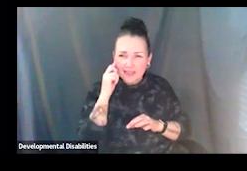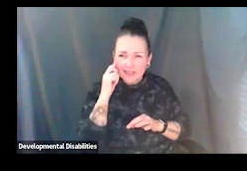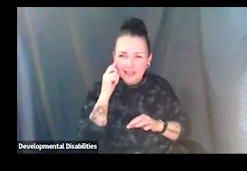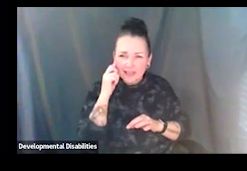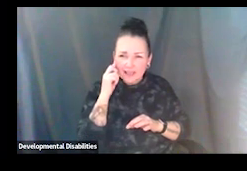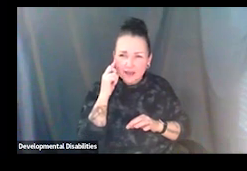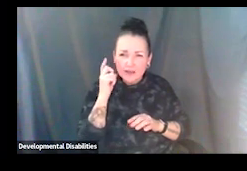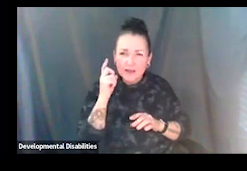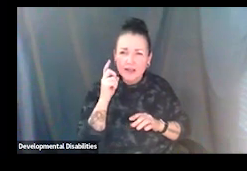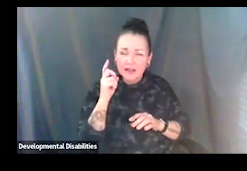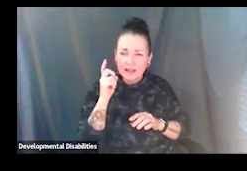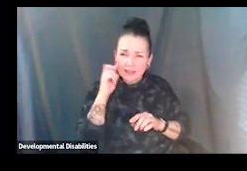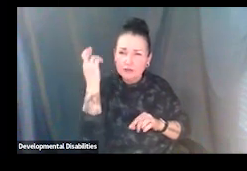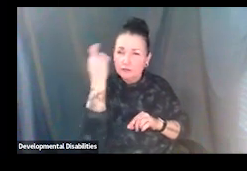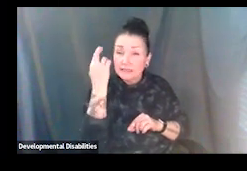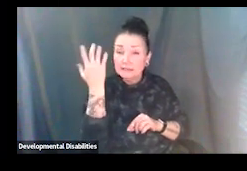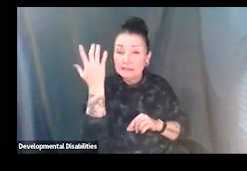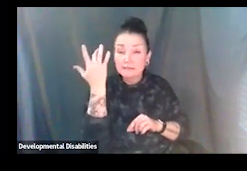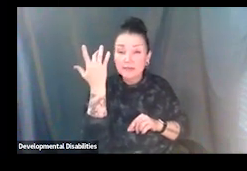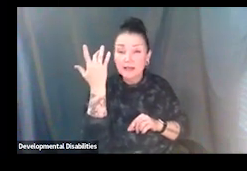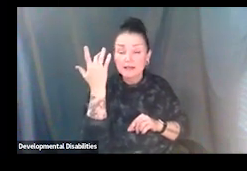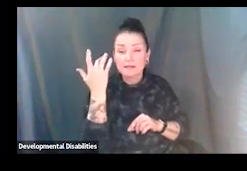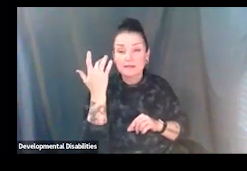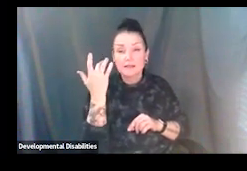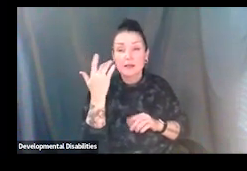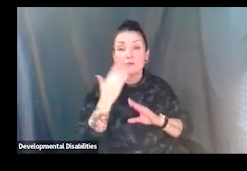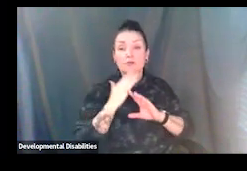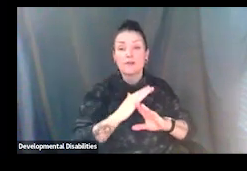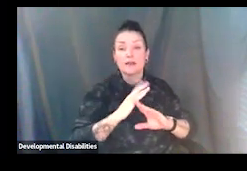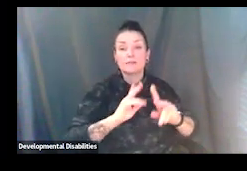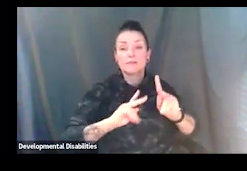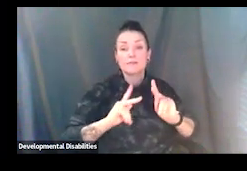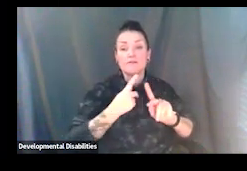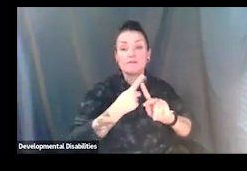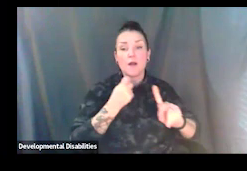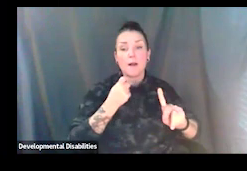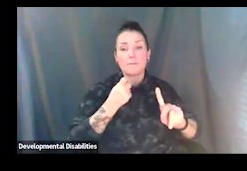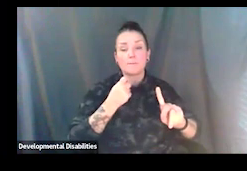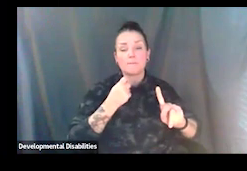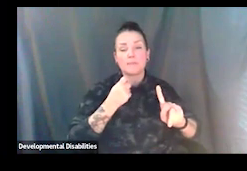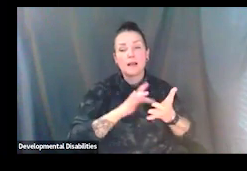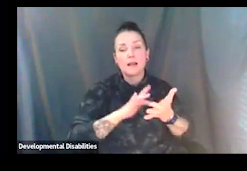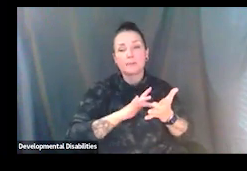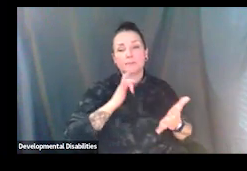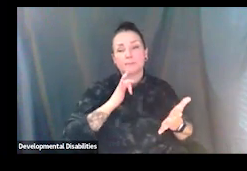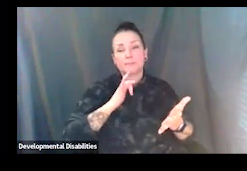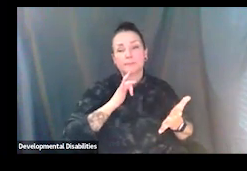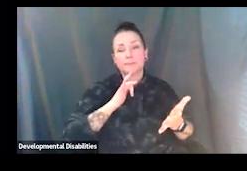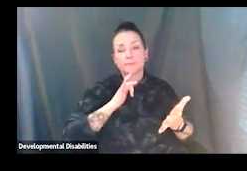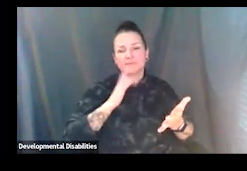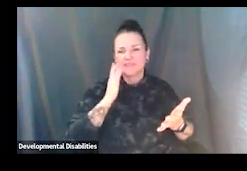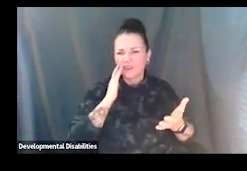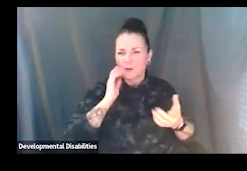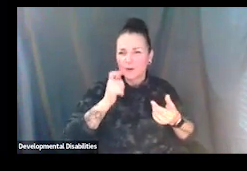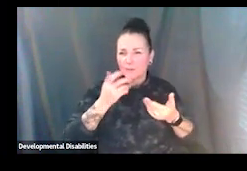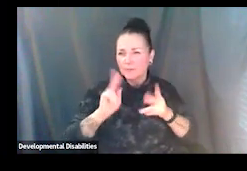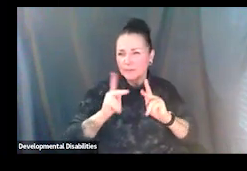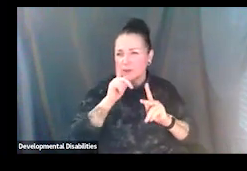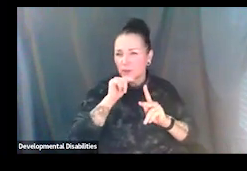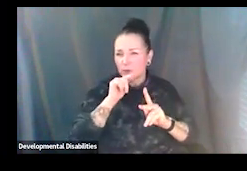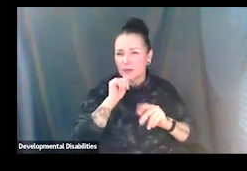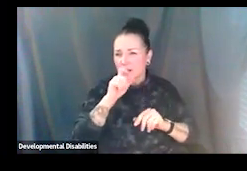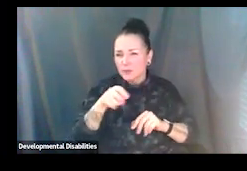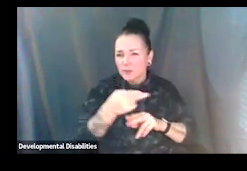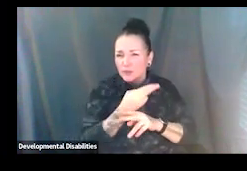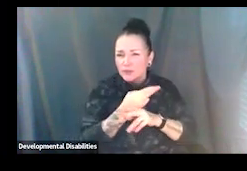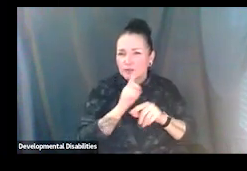the nose. And I think there were a couple of case reports of corneal abrasions. So I just wondered if that